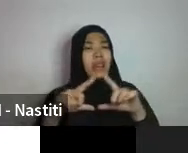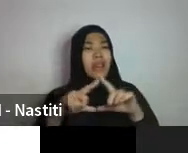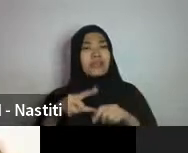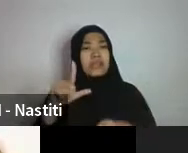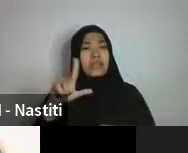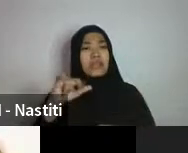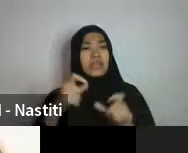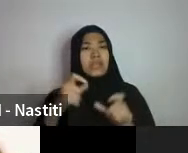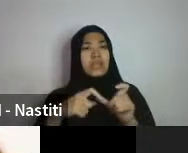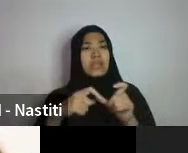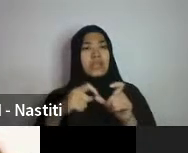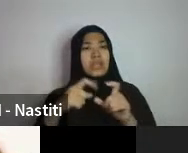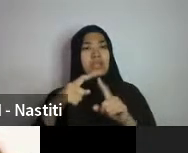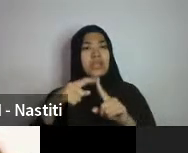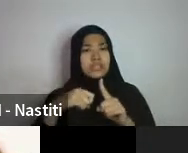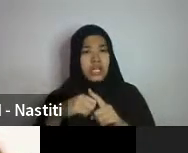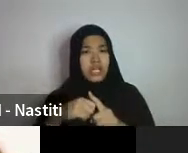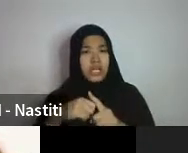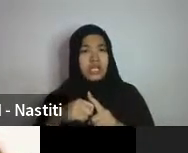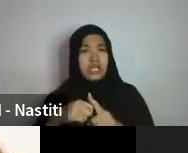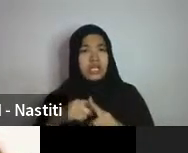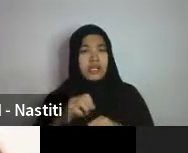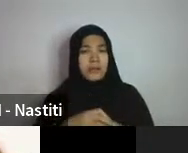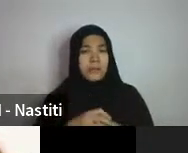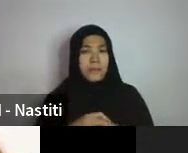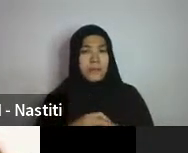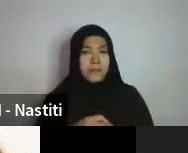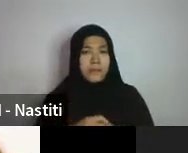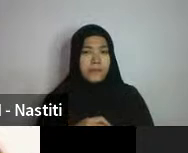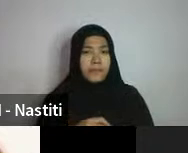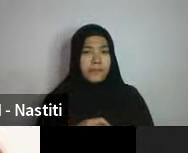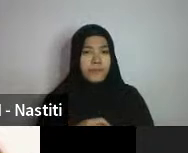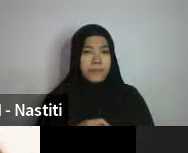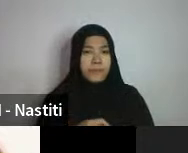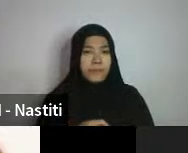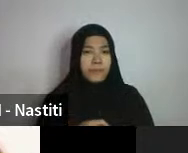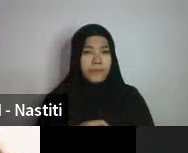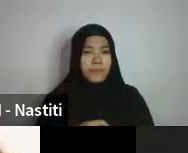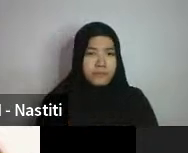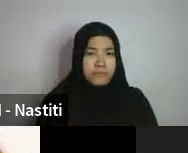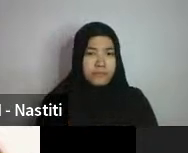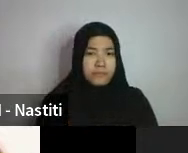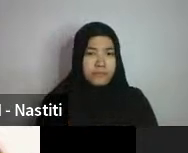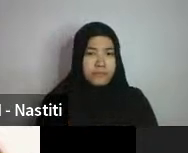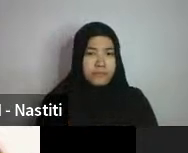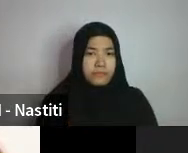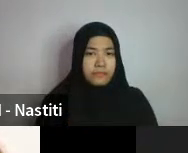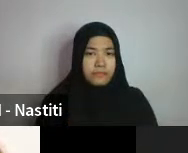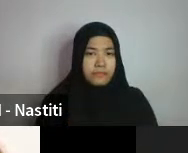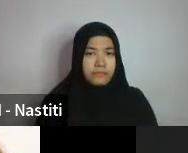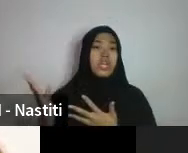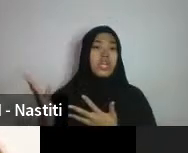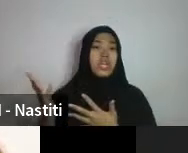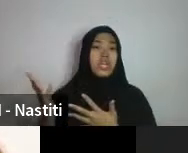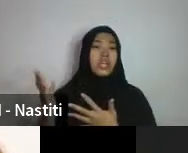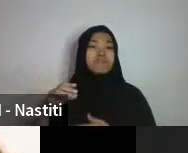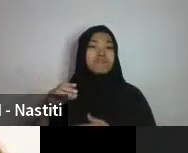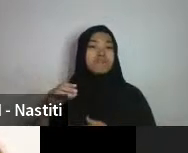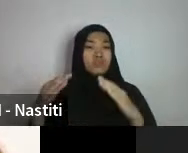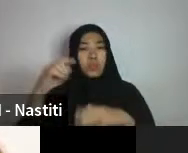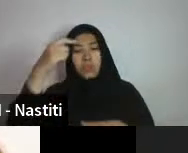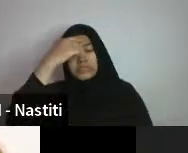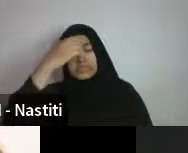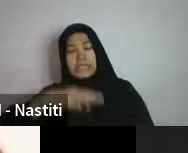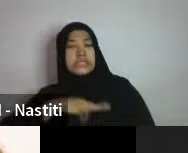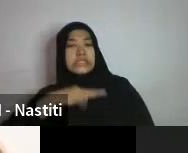Jakarta. Here you see some images he took of Suharto Herjam mental hospital, the city